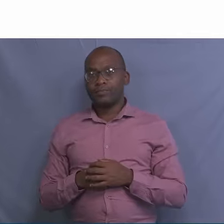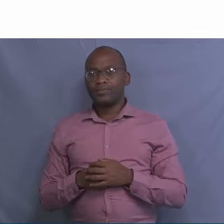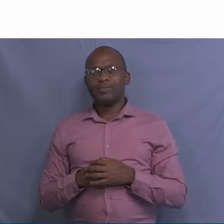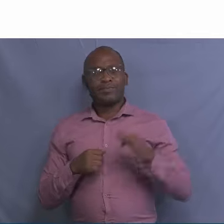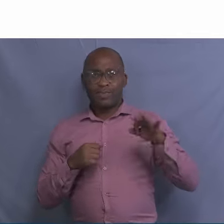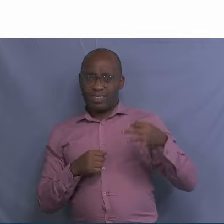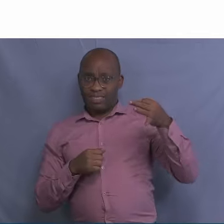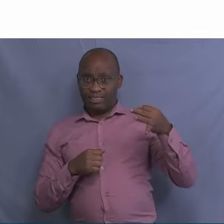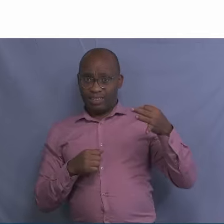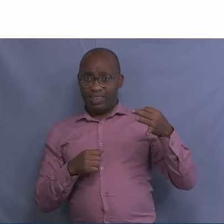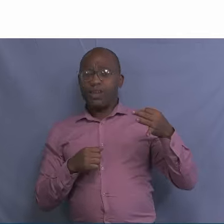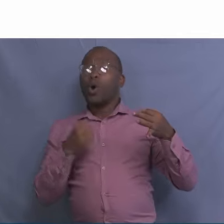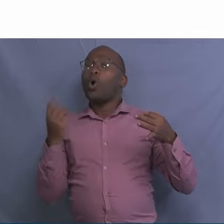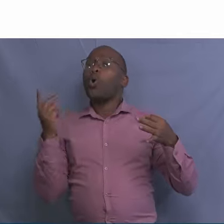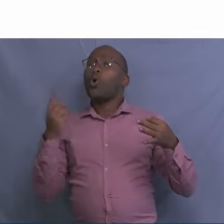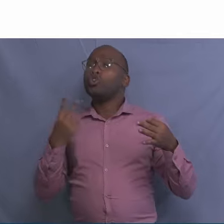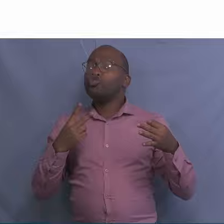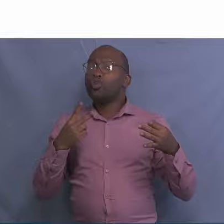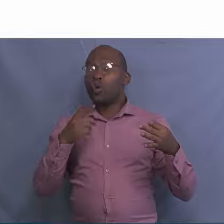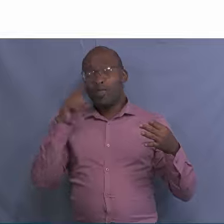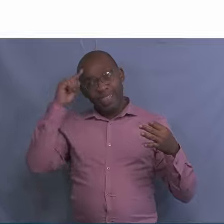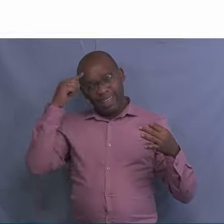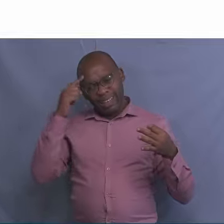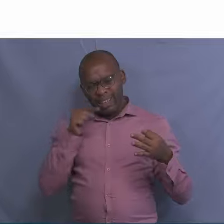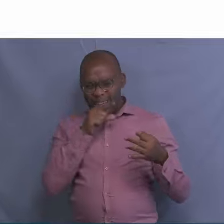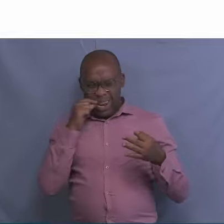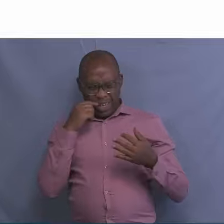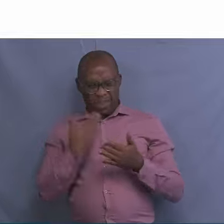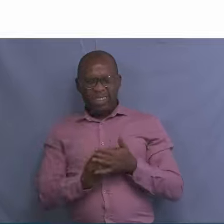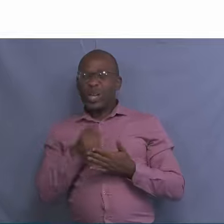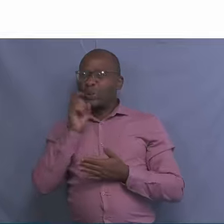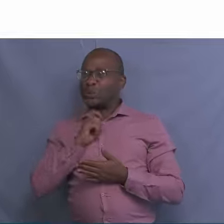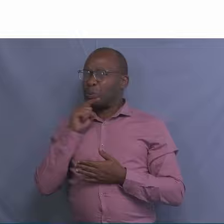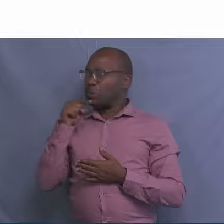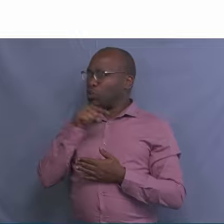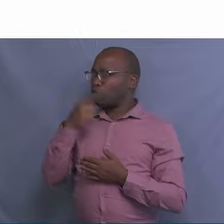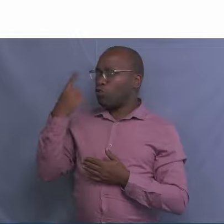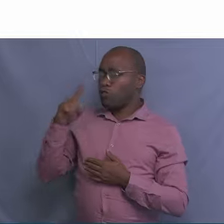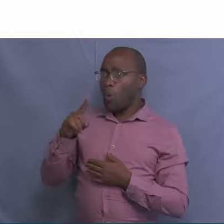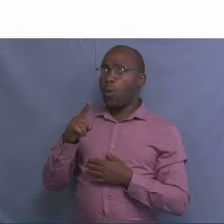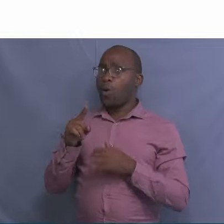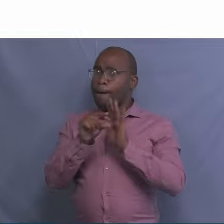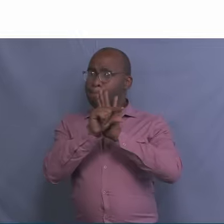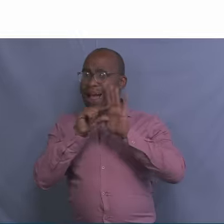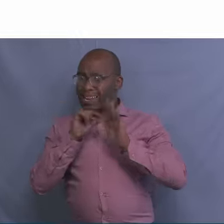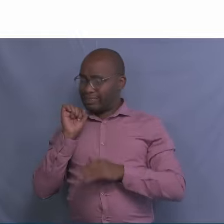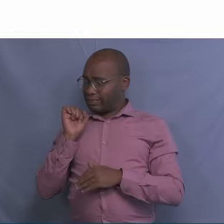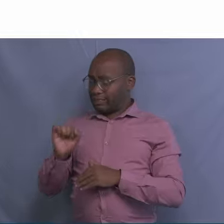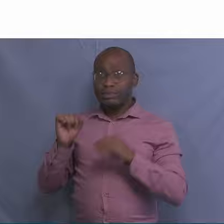Can the name be easily used as a trademark on products? So if that particular business is going